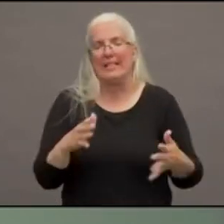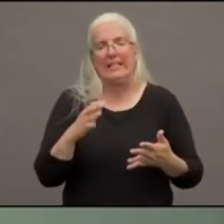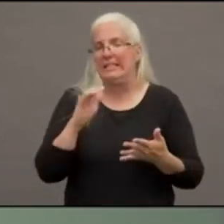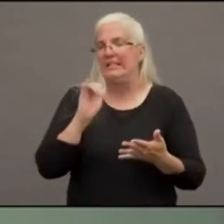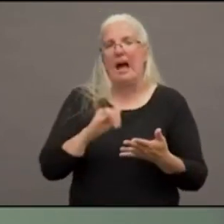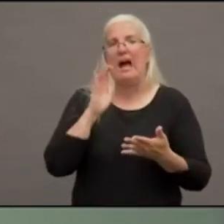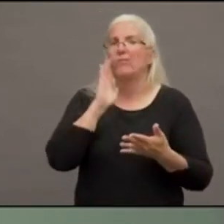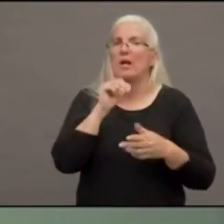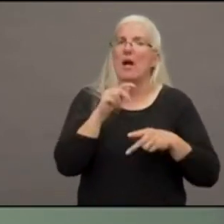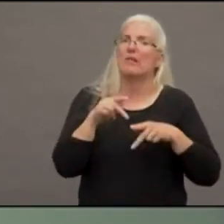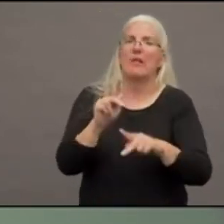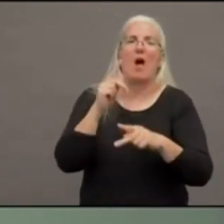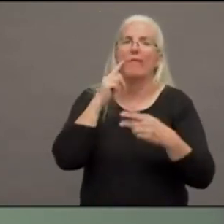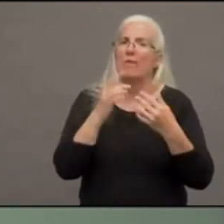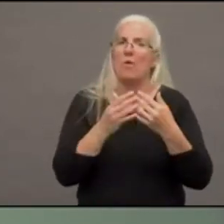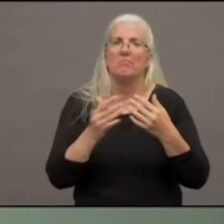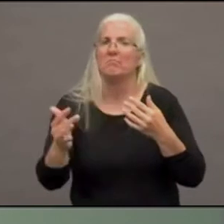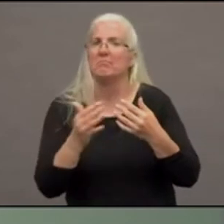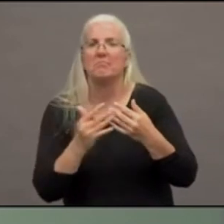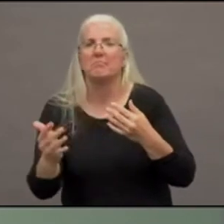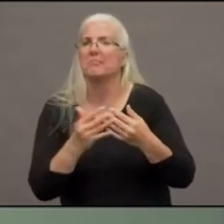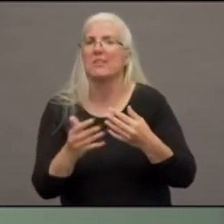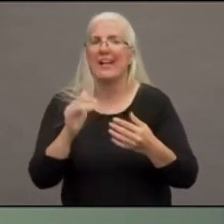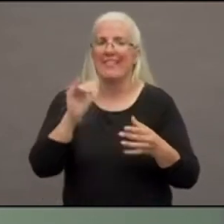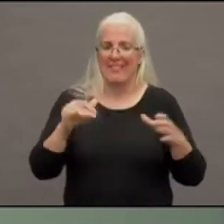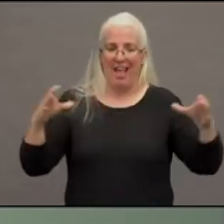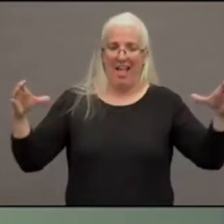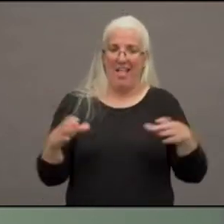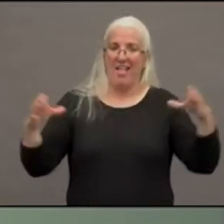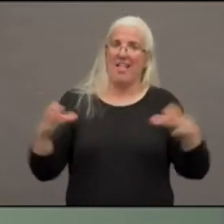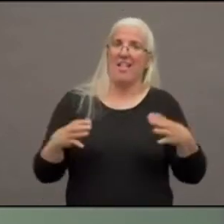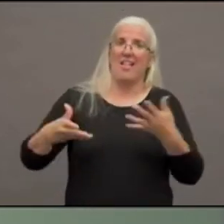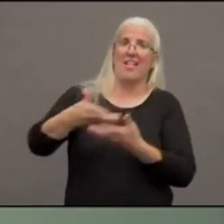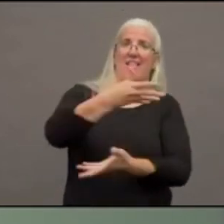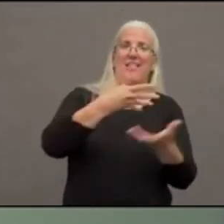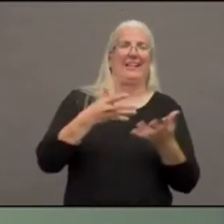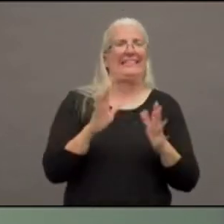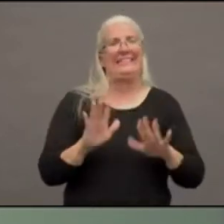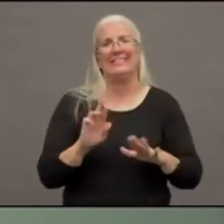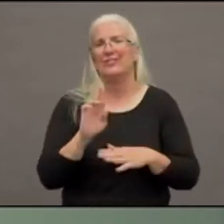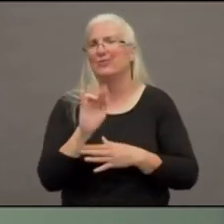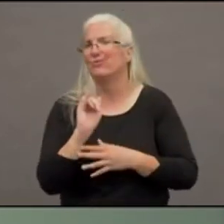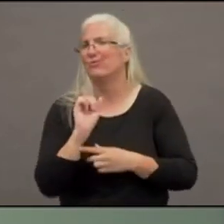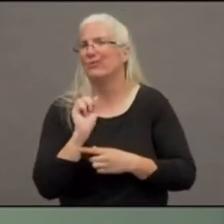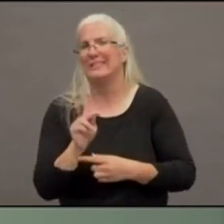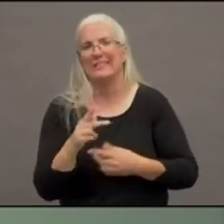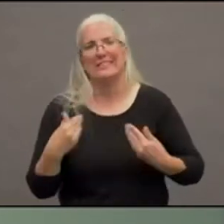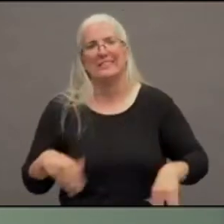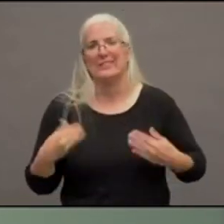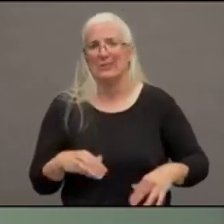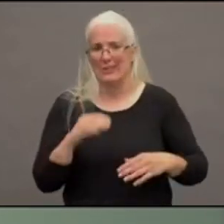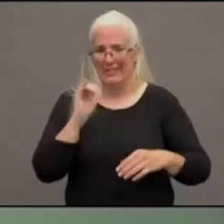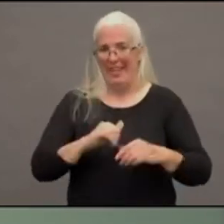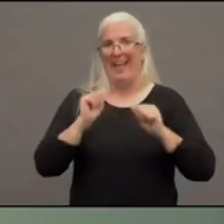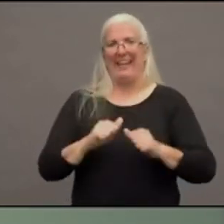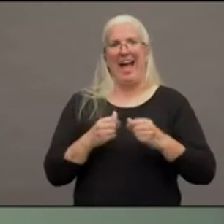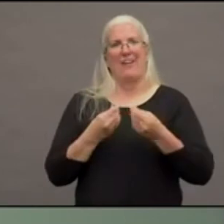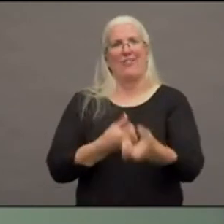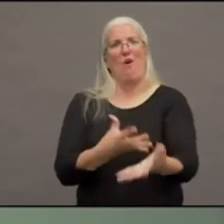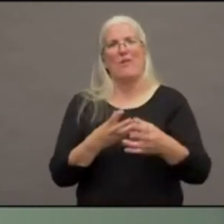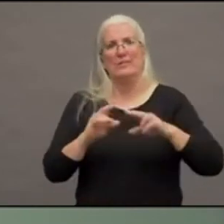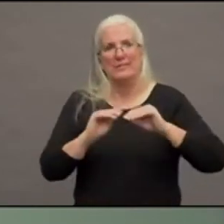Gatherings are particularly risky, and there's a lot of concern actually that some significant spread is actually occurring